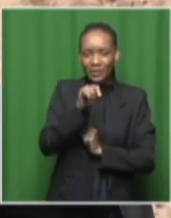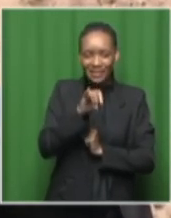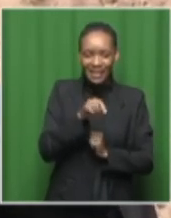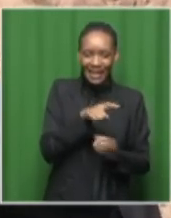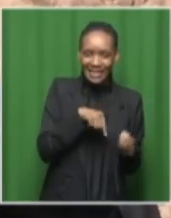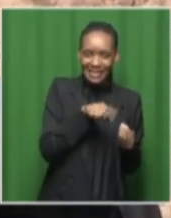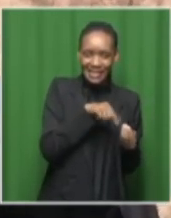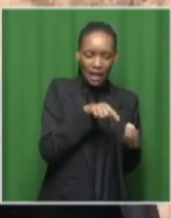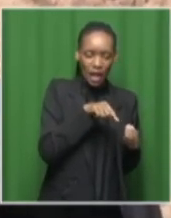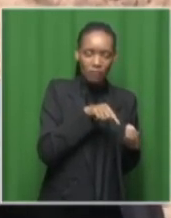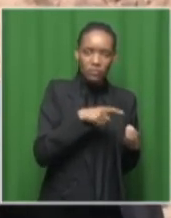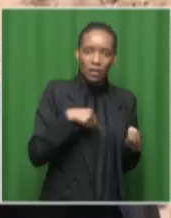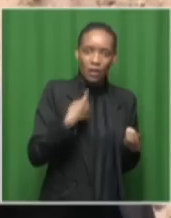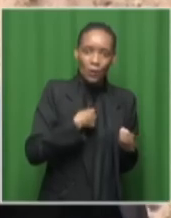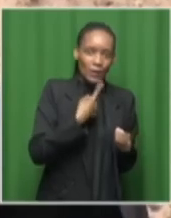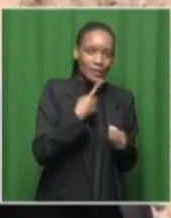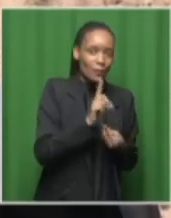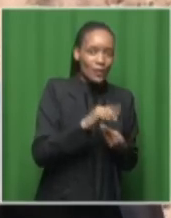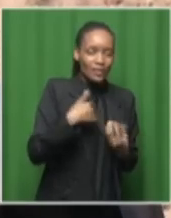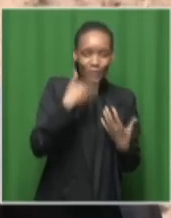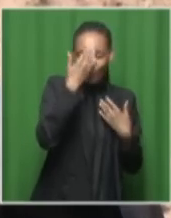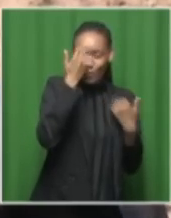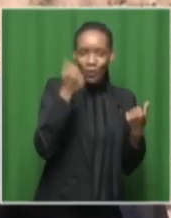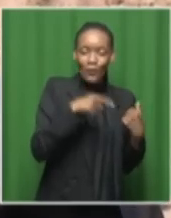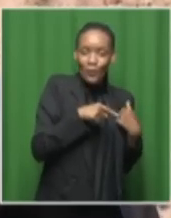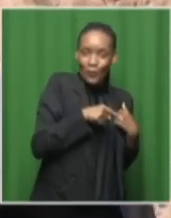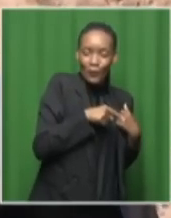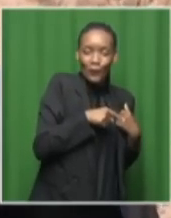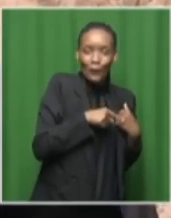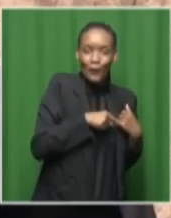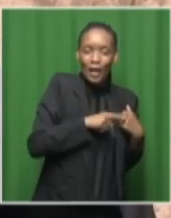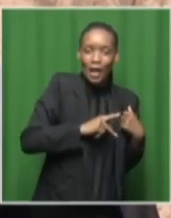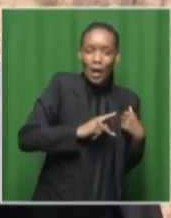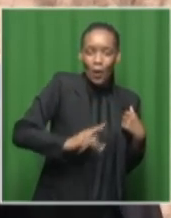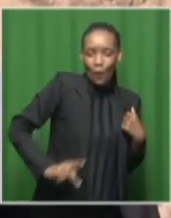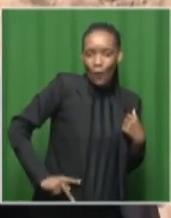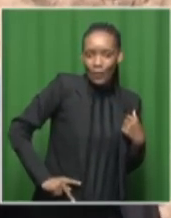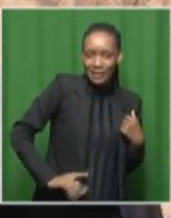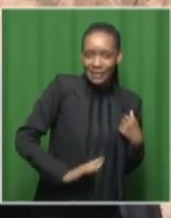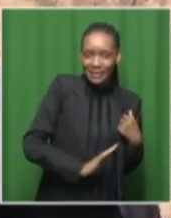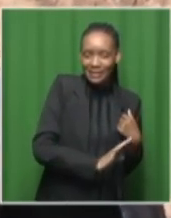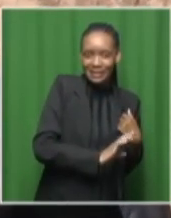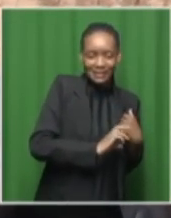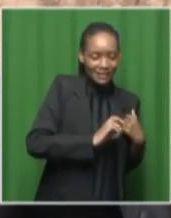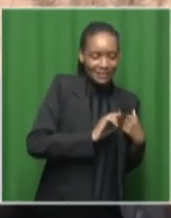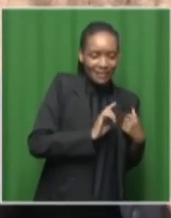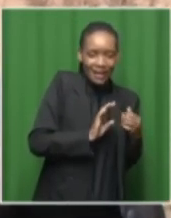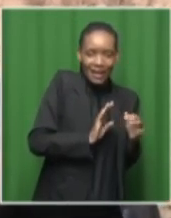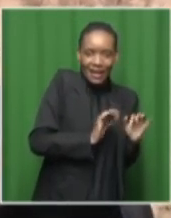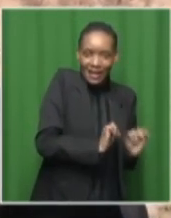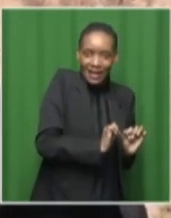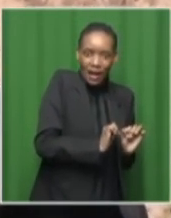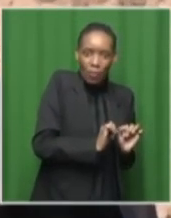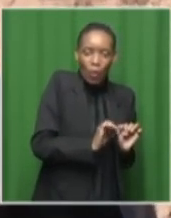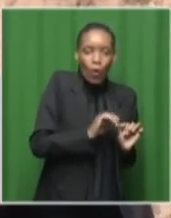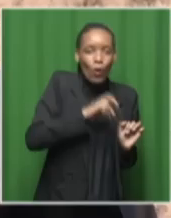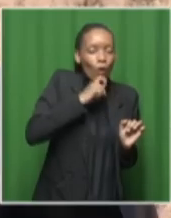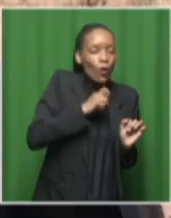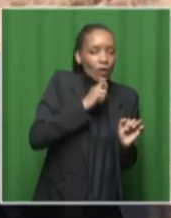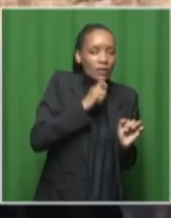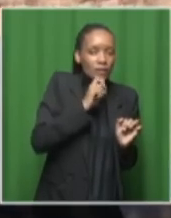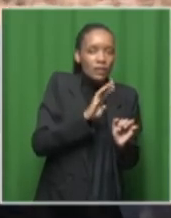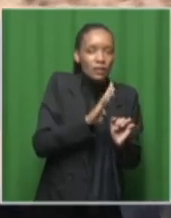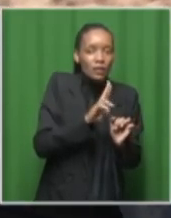was also inkosi of the Buthelezi clan. So there's nothing we can say. Mm. Thanks a lot for your